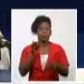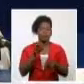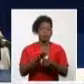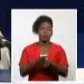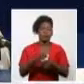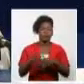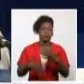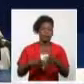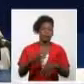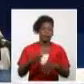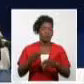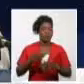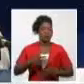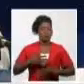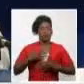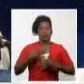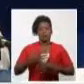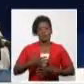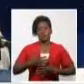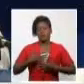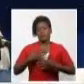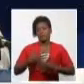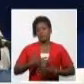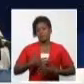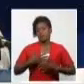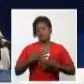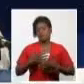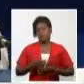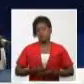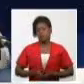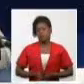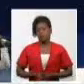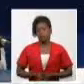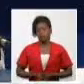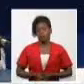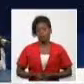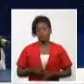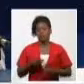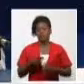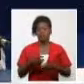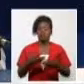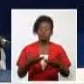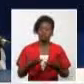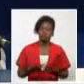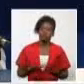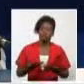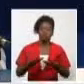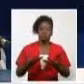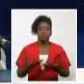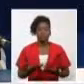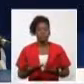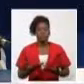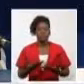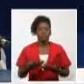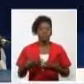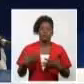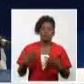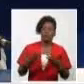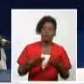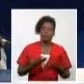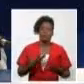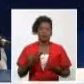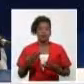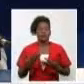83-year-old male patient from the municipality of Camajuaní in the province of Villa Clara with a